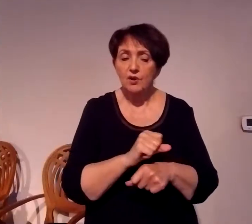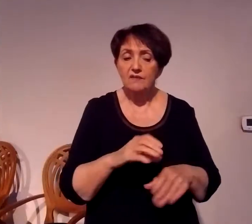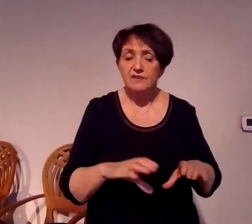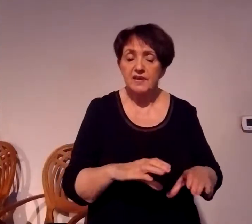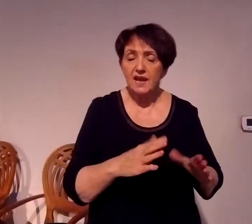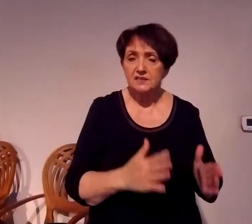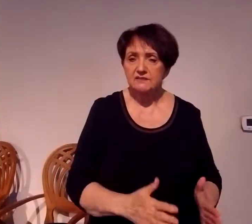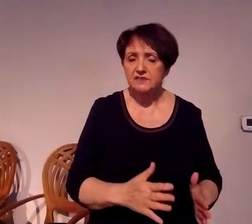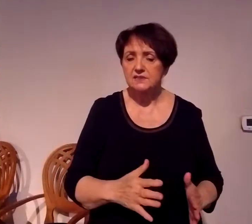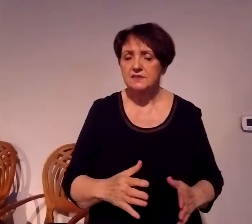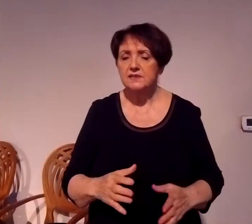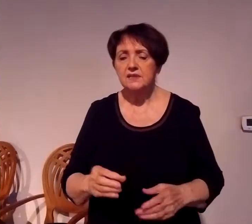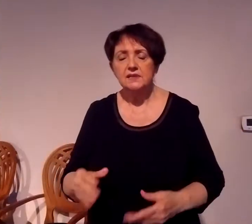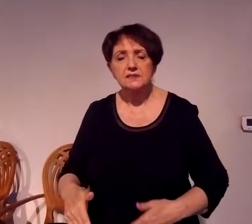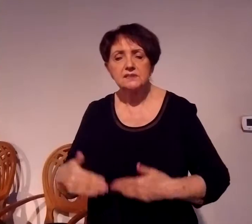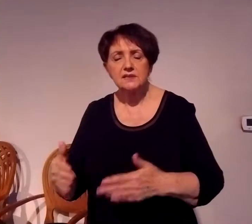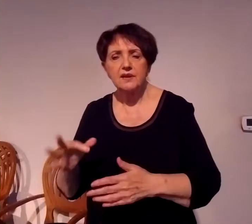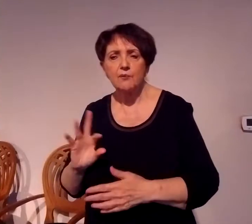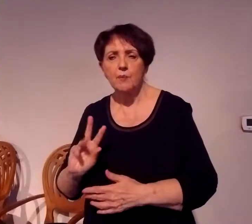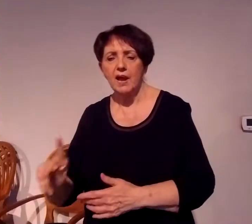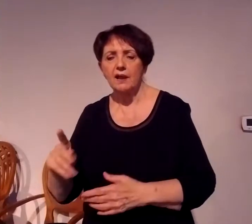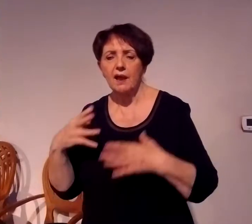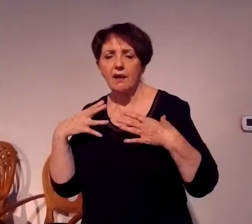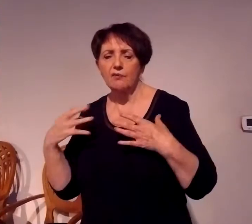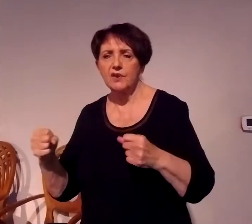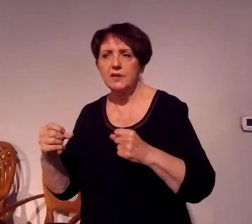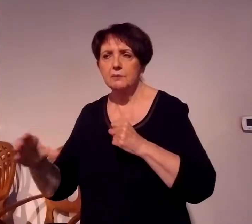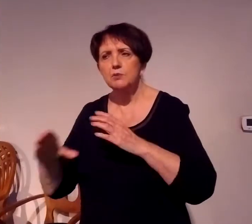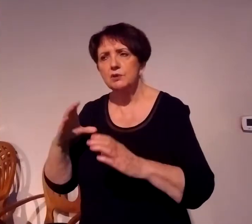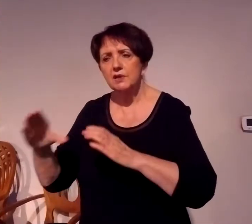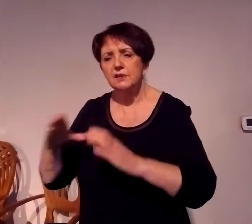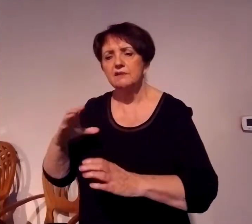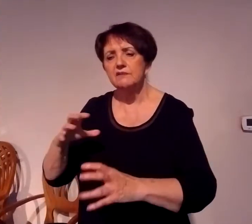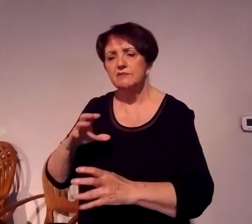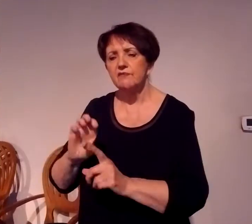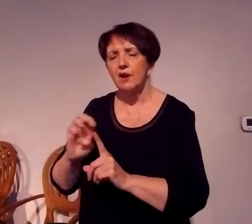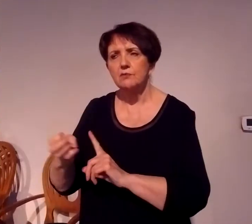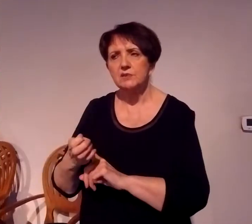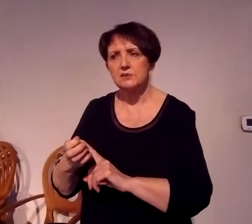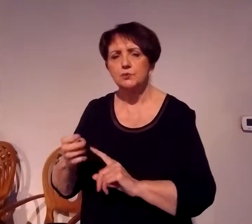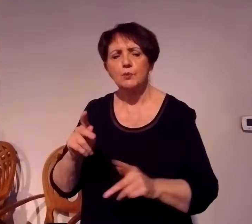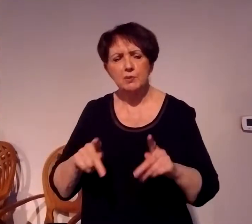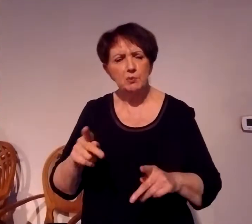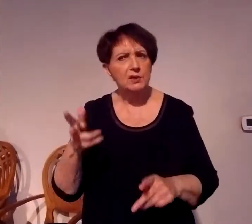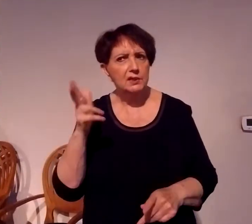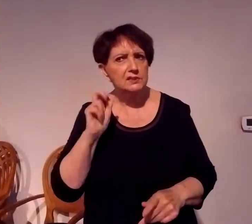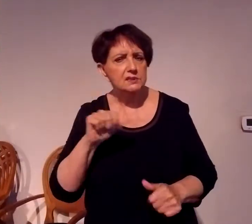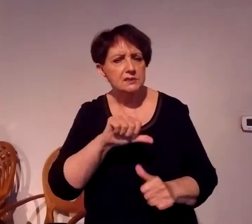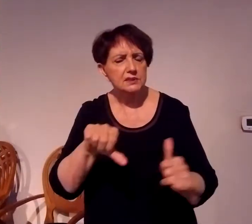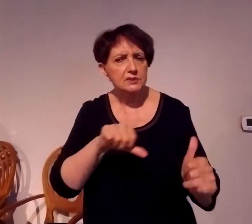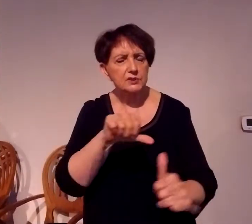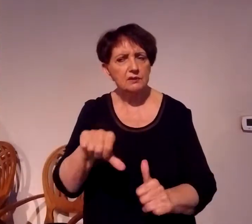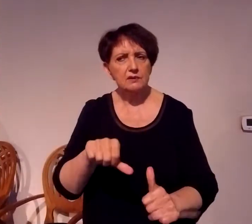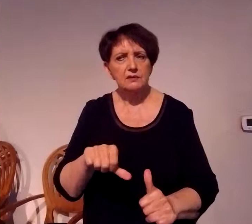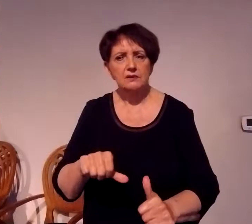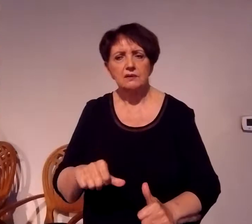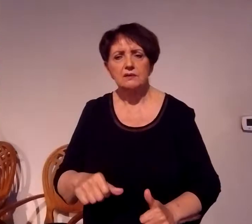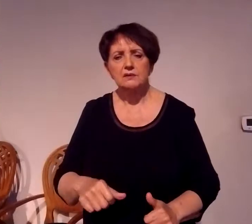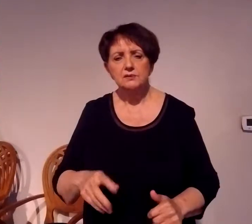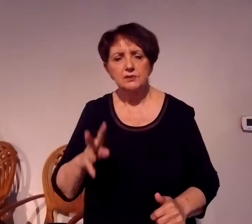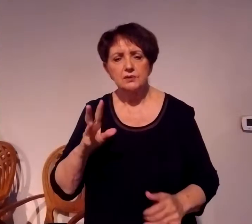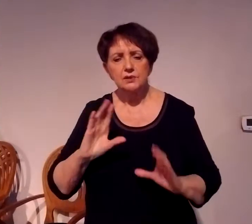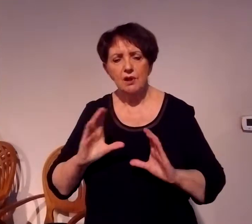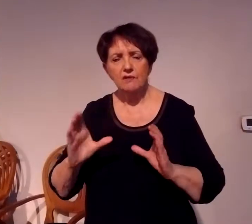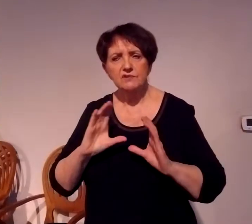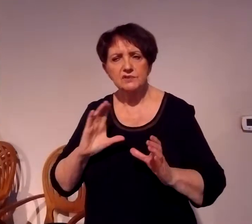healthy, communicative environments where people really listen to each other. Dialogue has become a tool of conscious